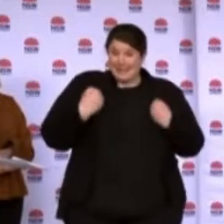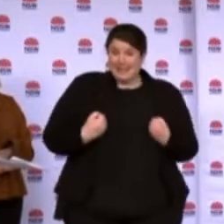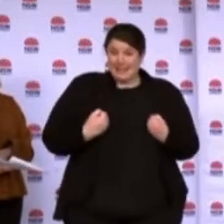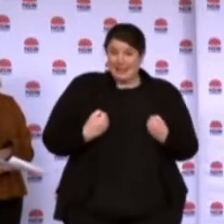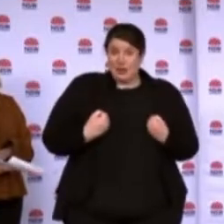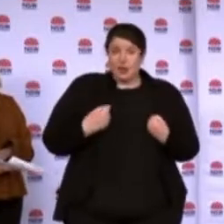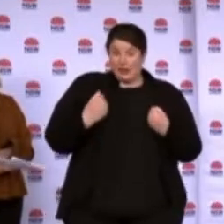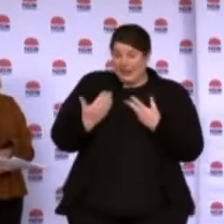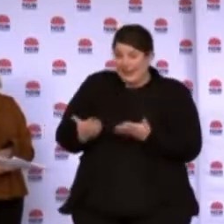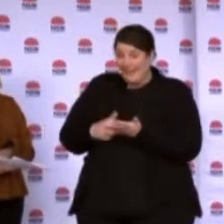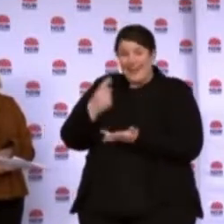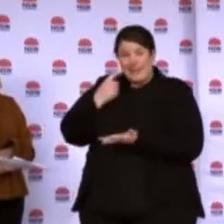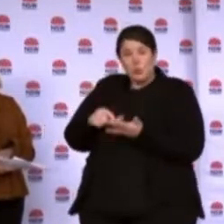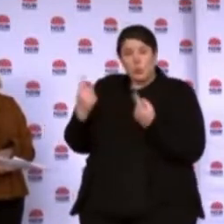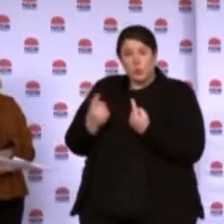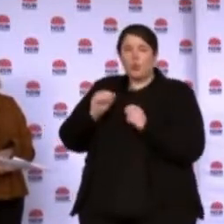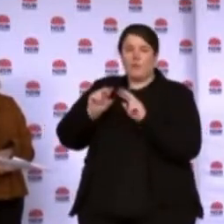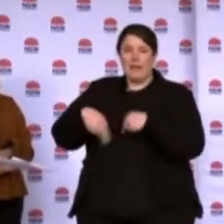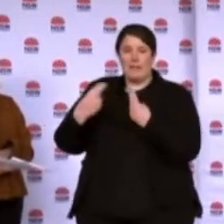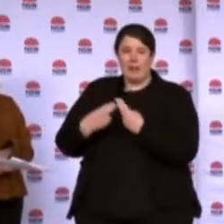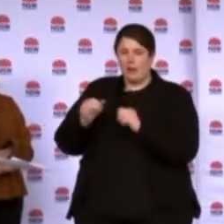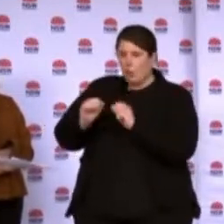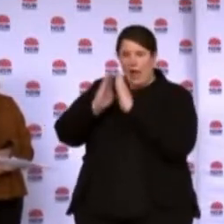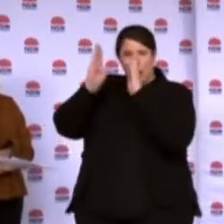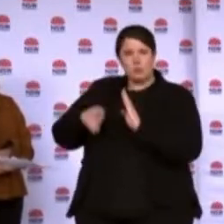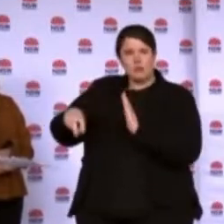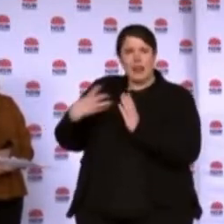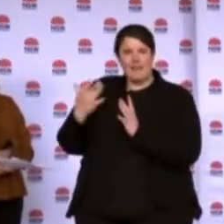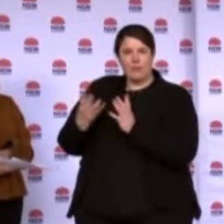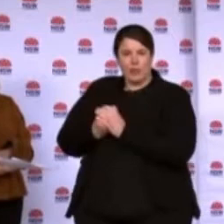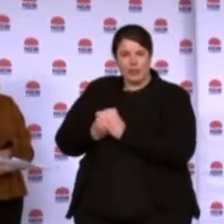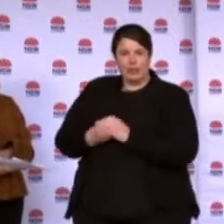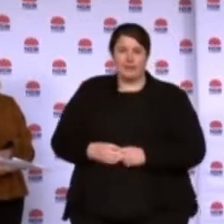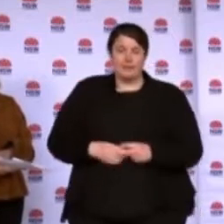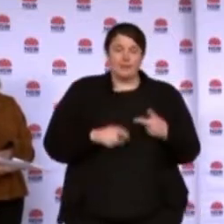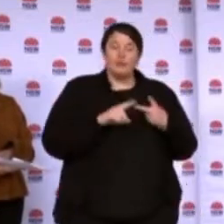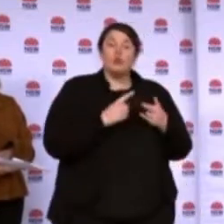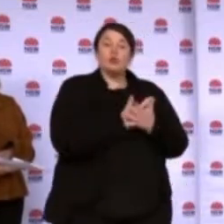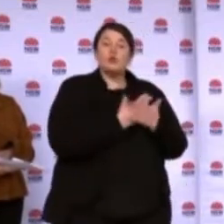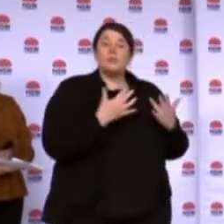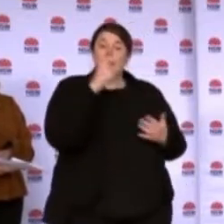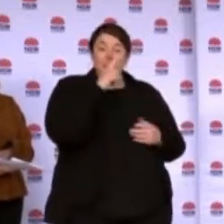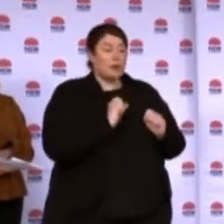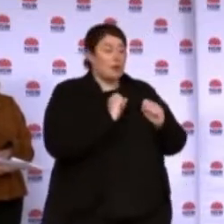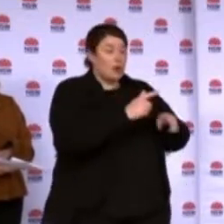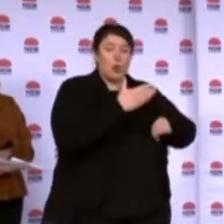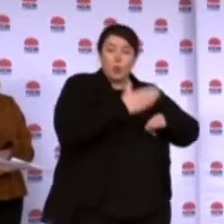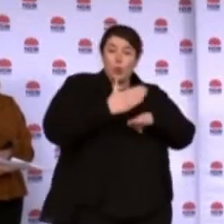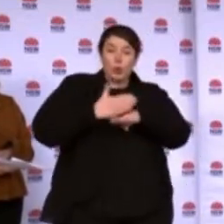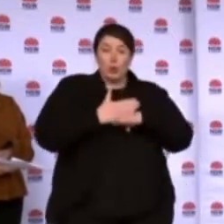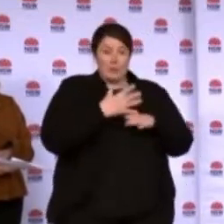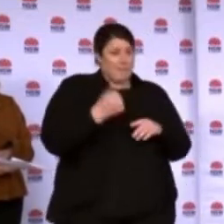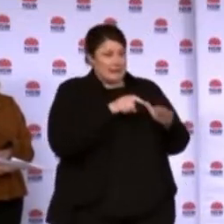who'll get it will be those you love the most. That is a fact. Number two, too many essential workers doing essential work for all of